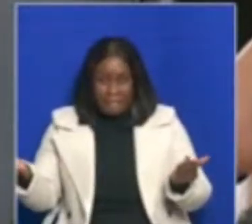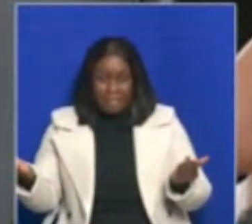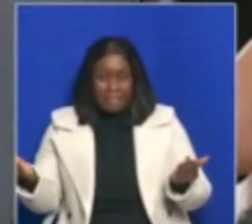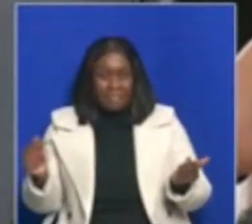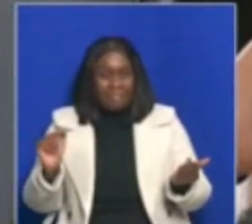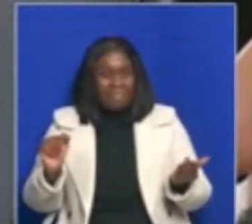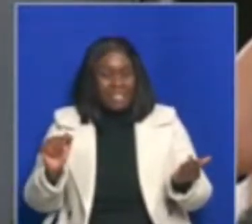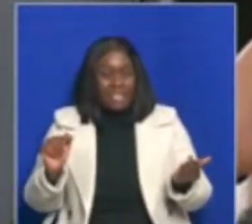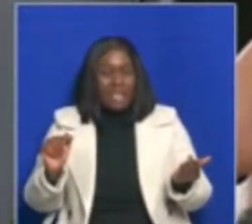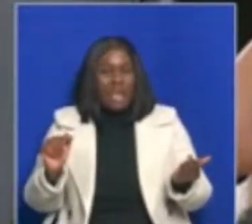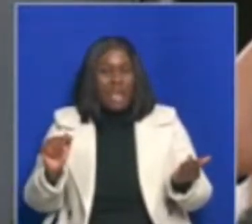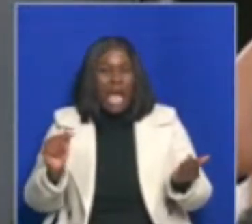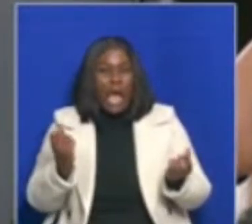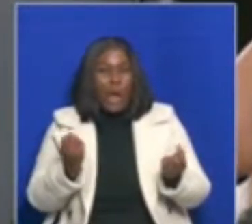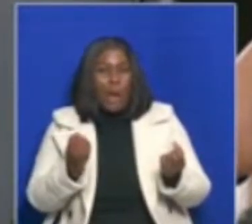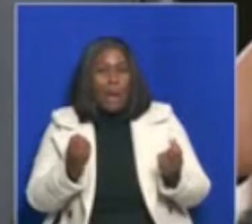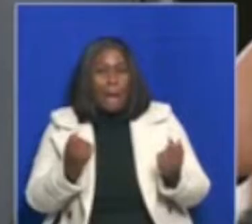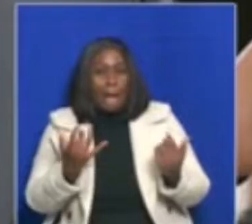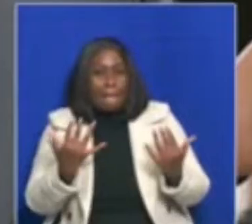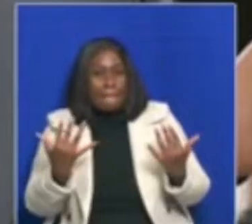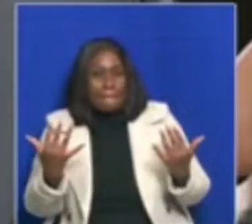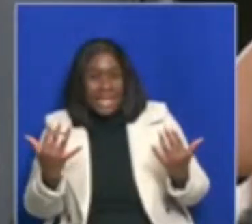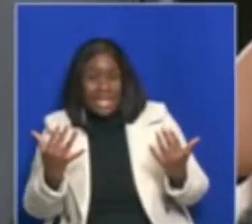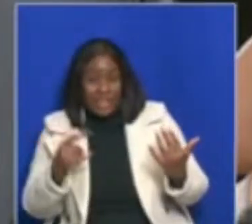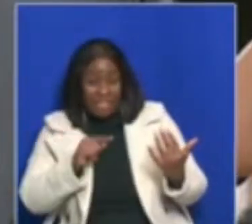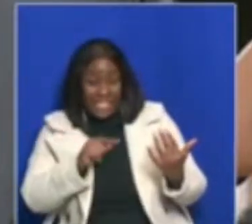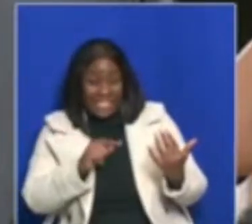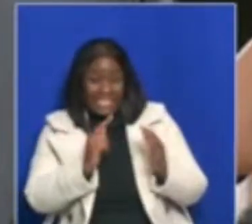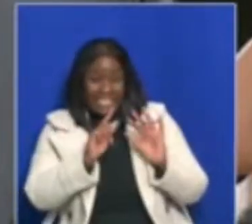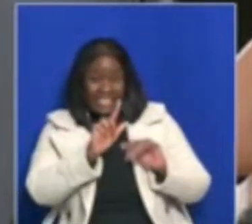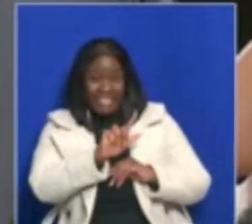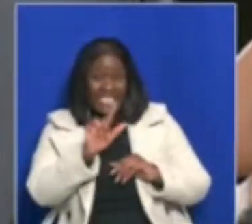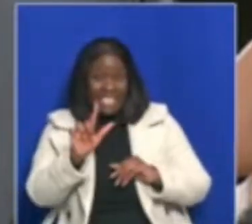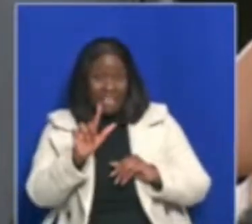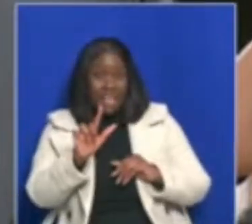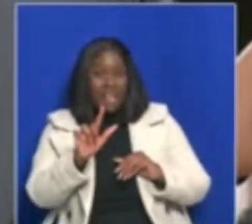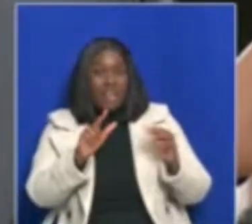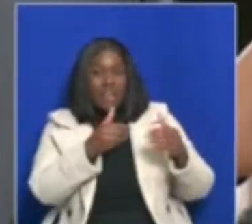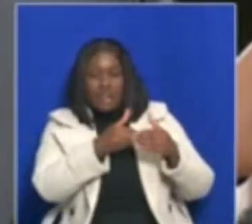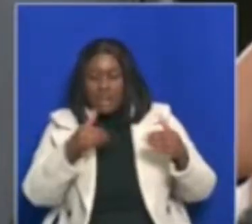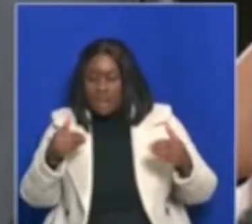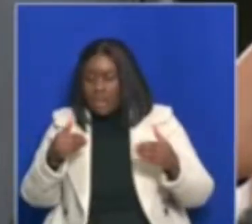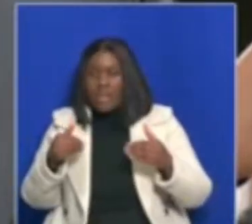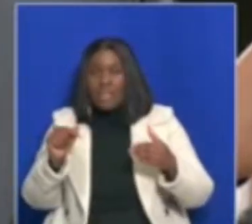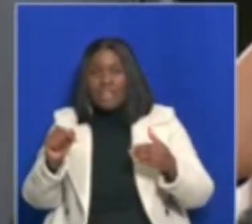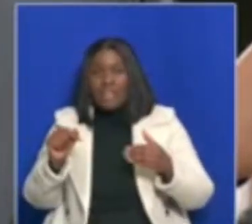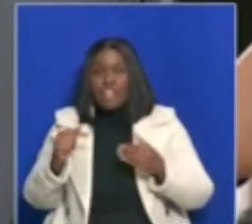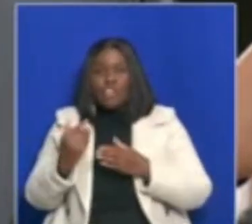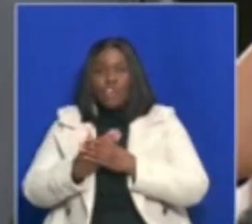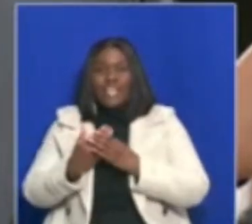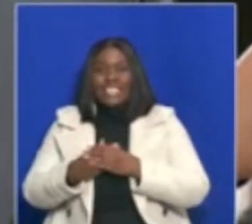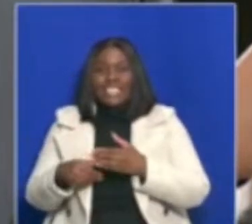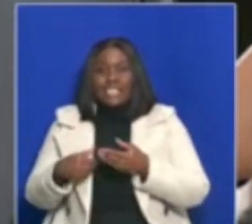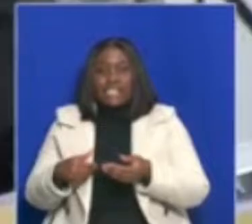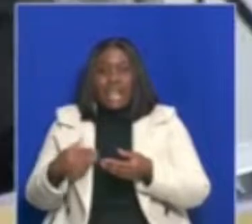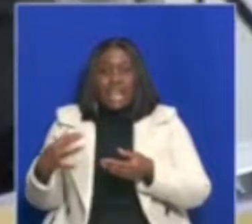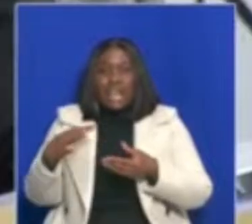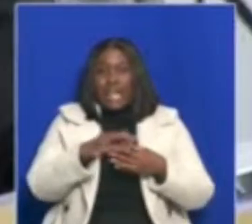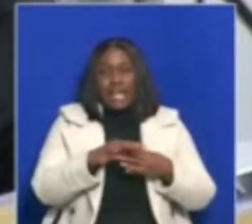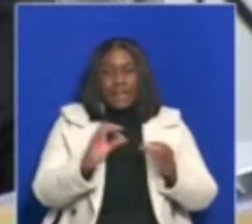were there deceased people who were not linked to any dockets cited by the team? In